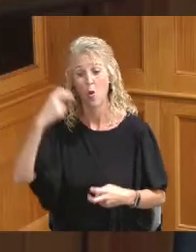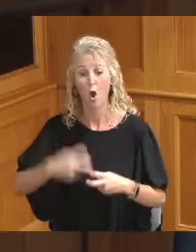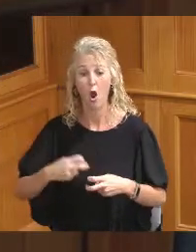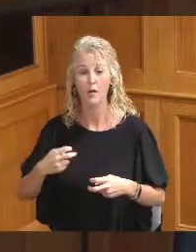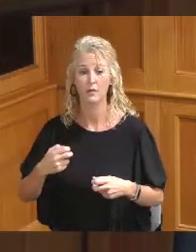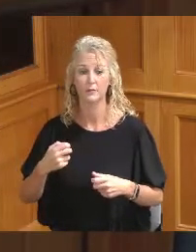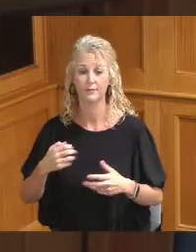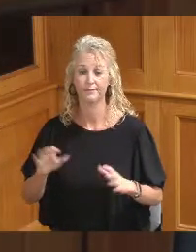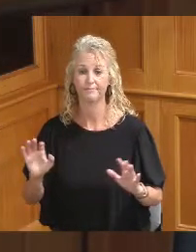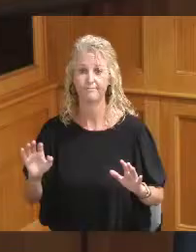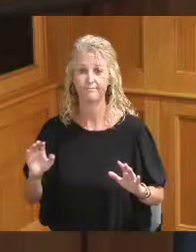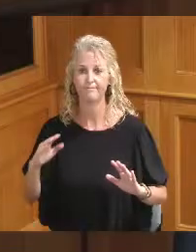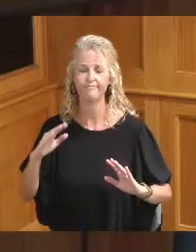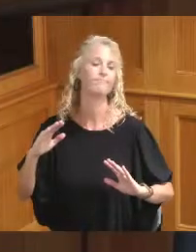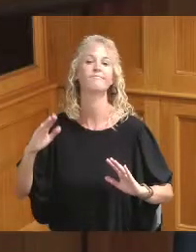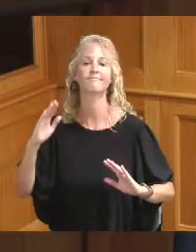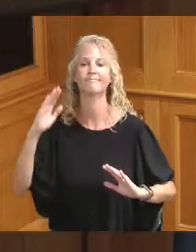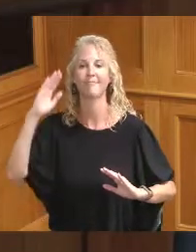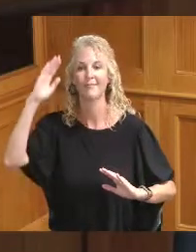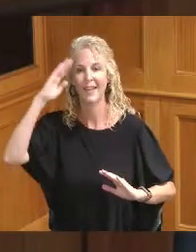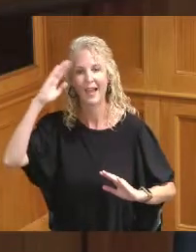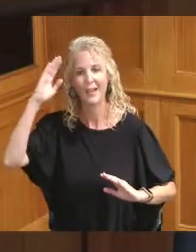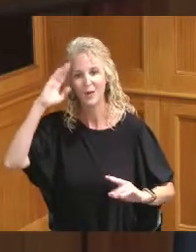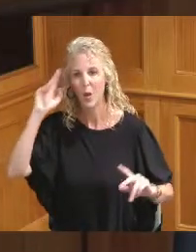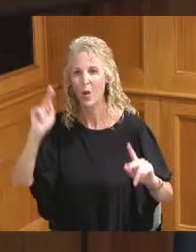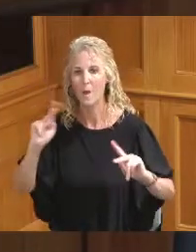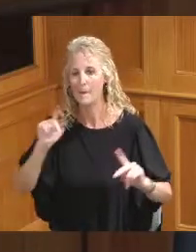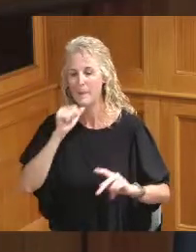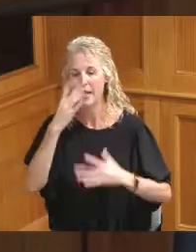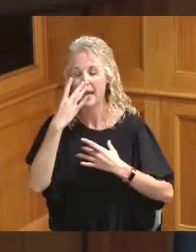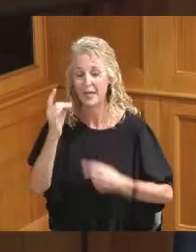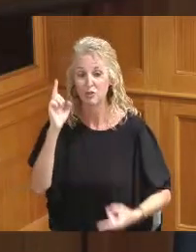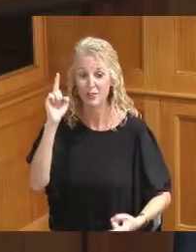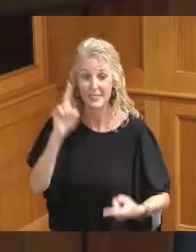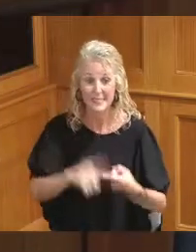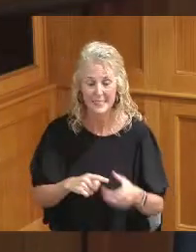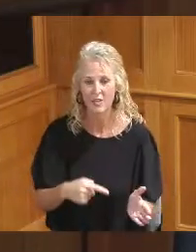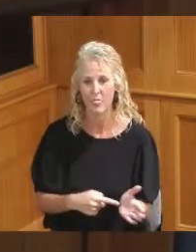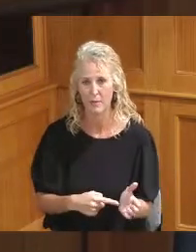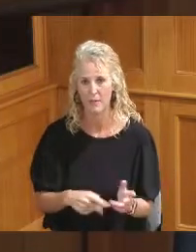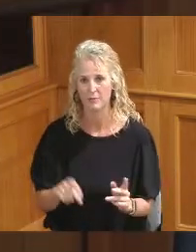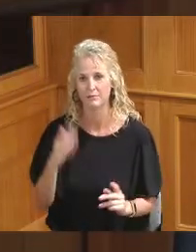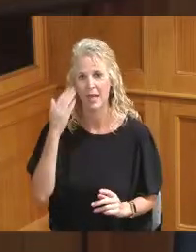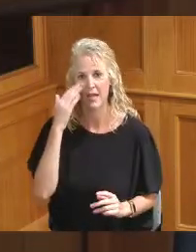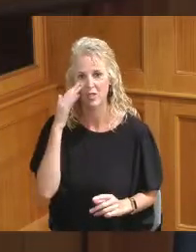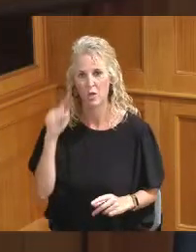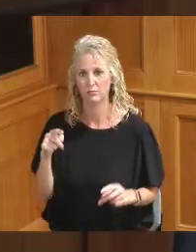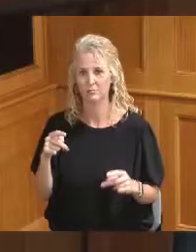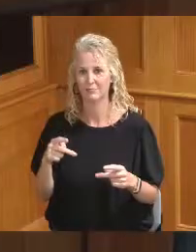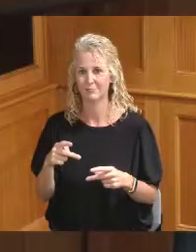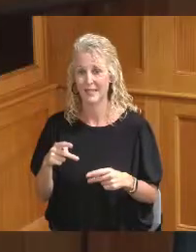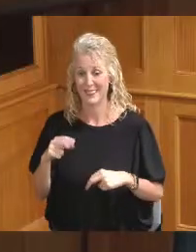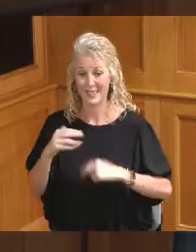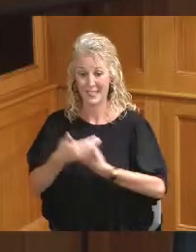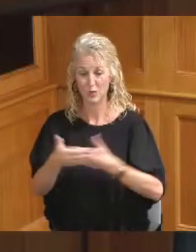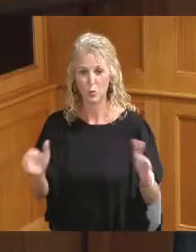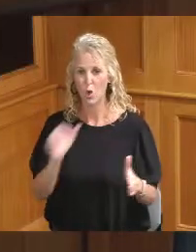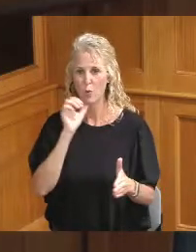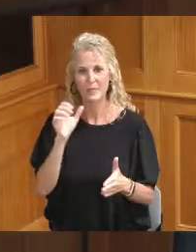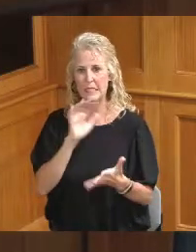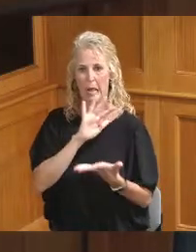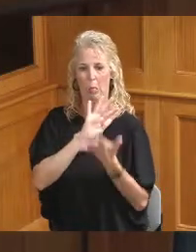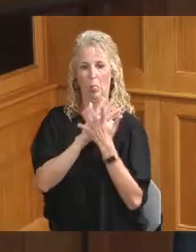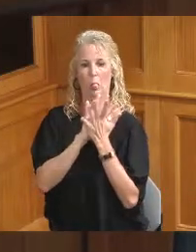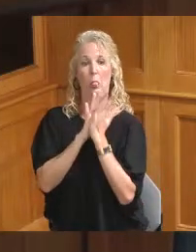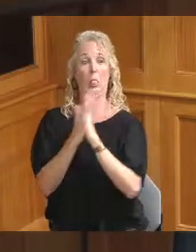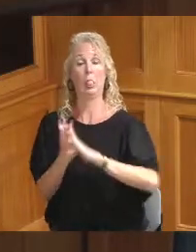everybody. No one shows up until they get the bill because they ain't got time. They don't come. I mean, this place is not packed with people. But when